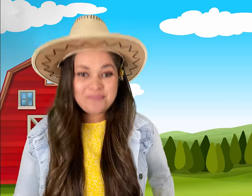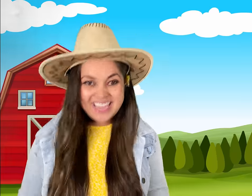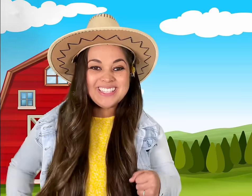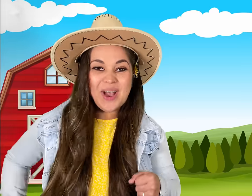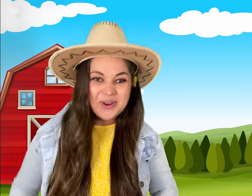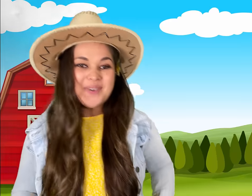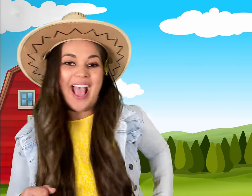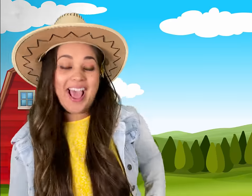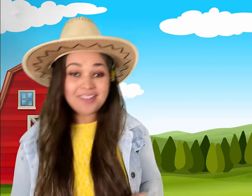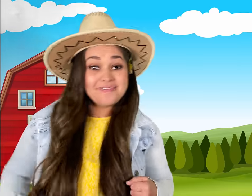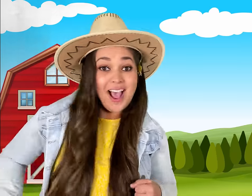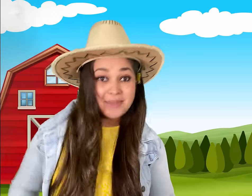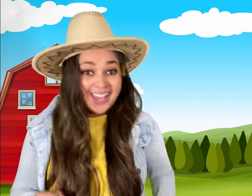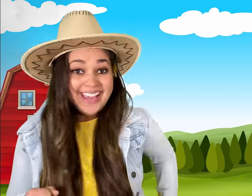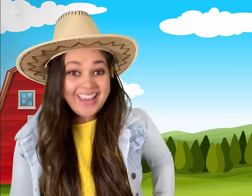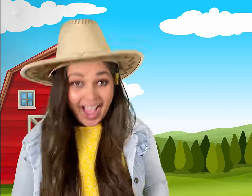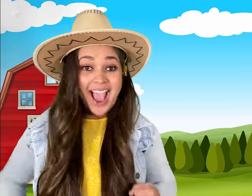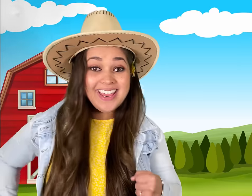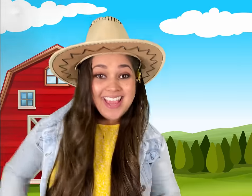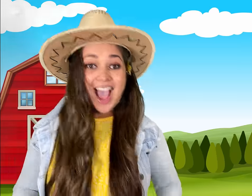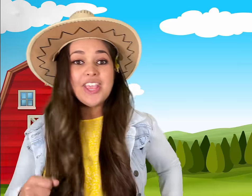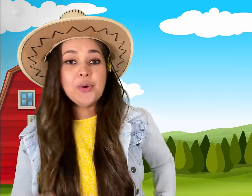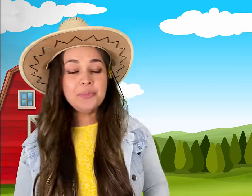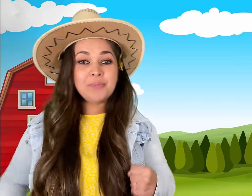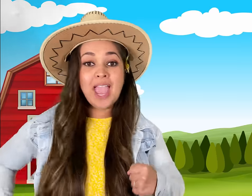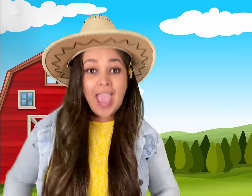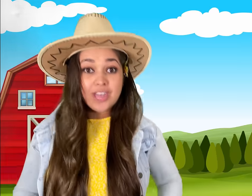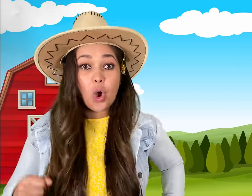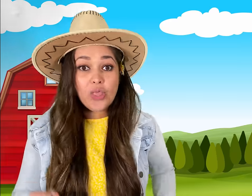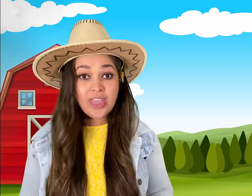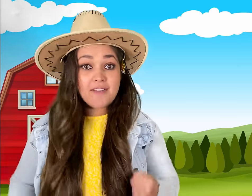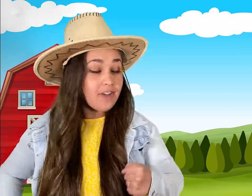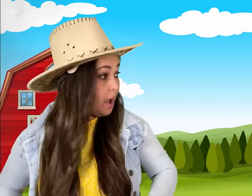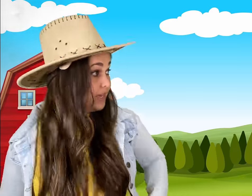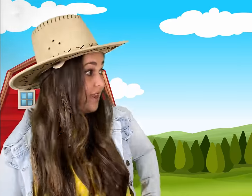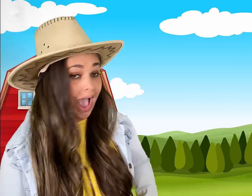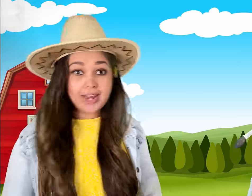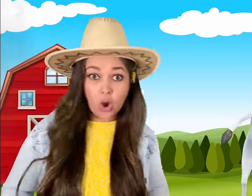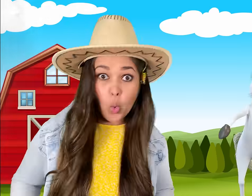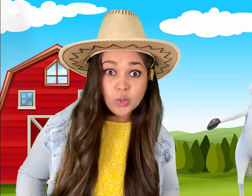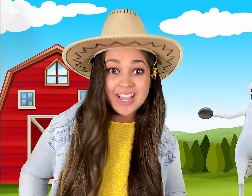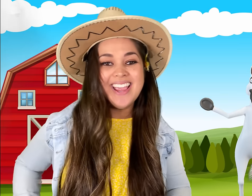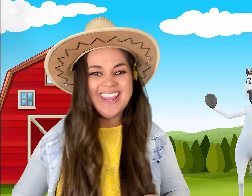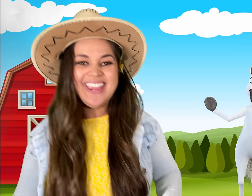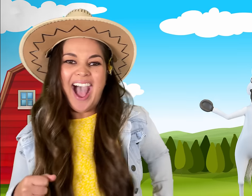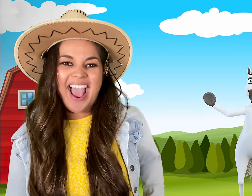Old MacDonald had a farm, E-I-E-I-O. And on that farm he had a